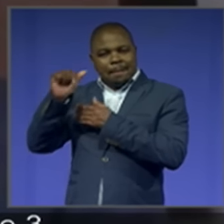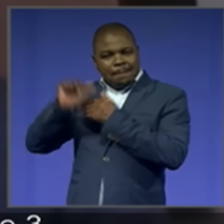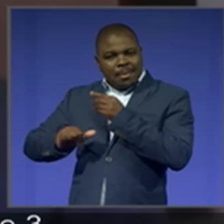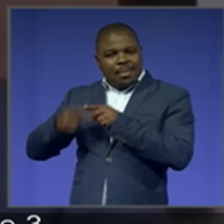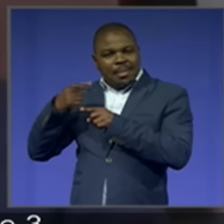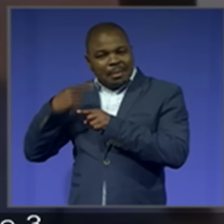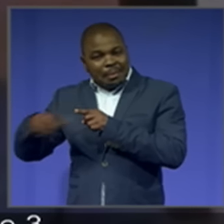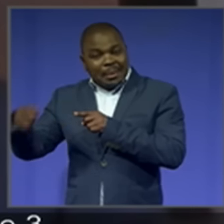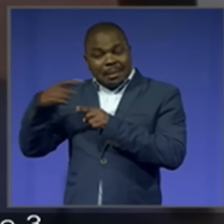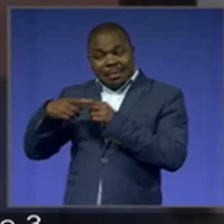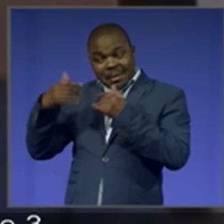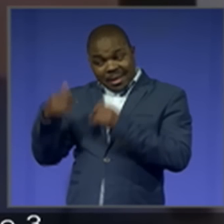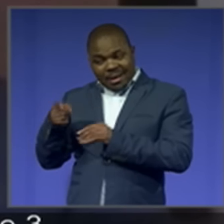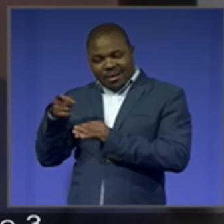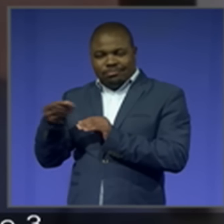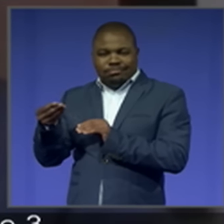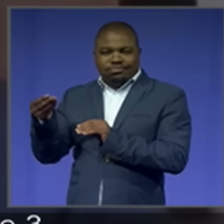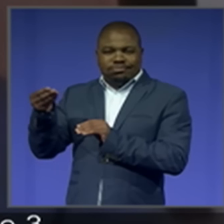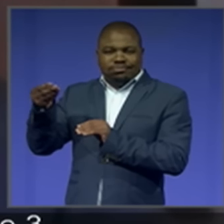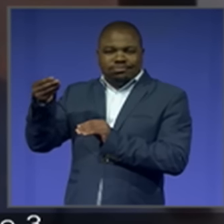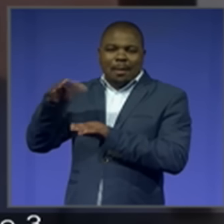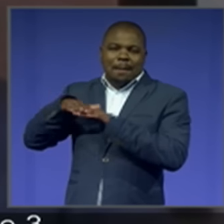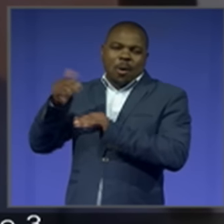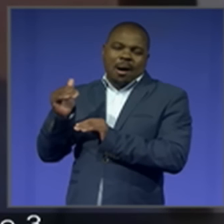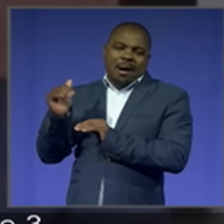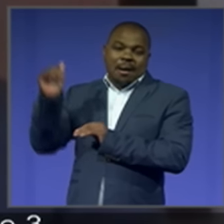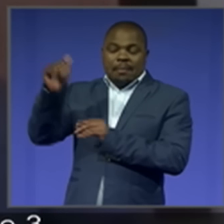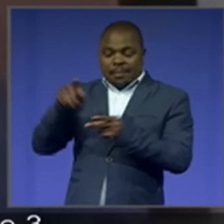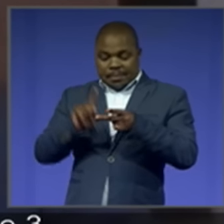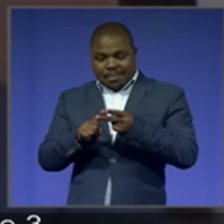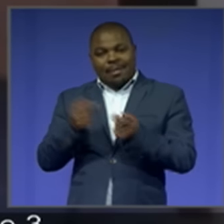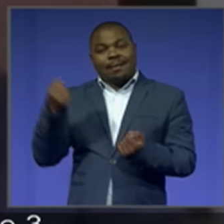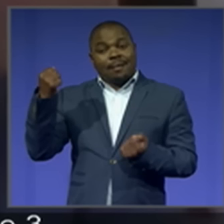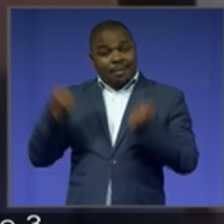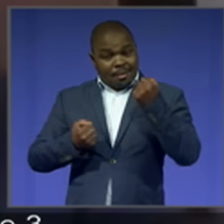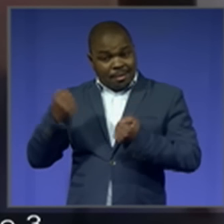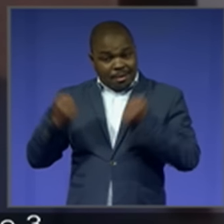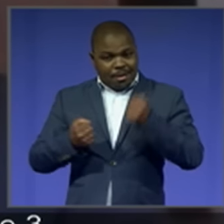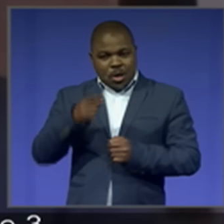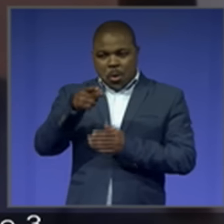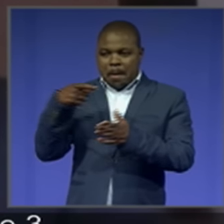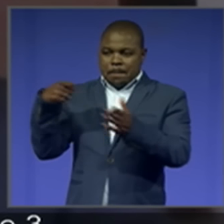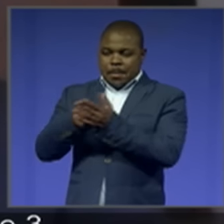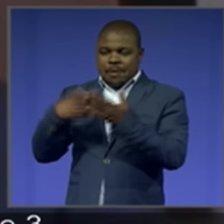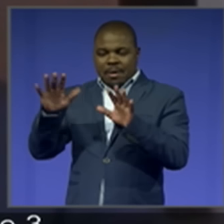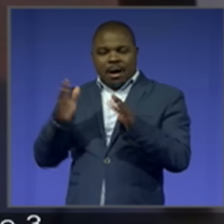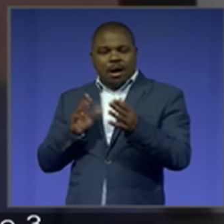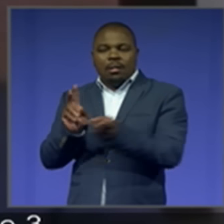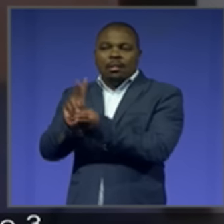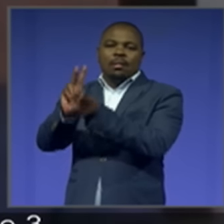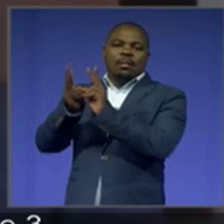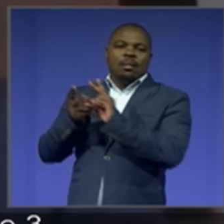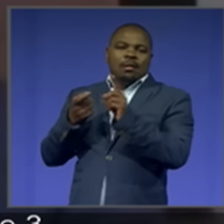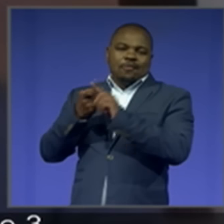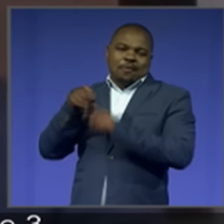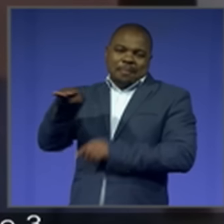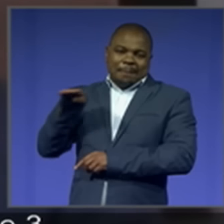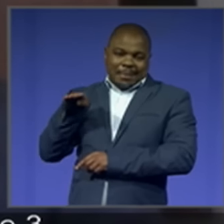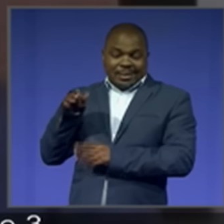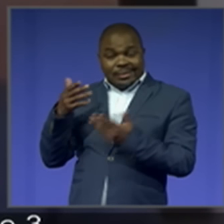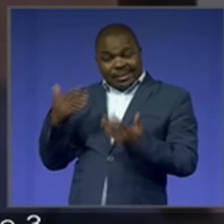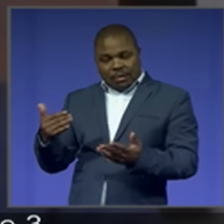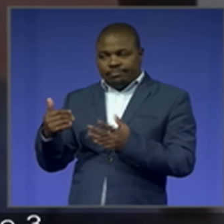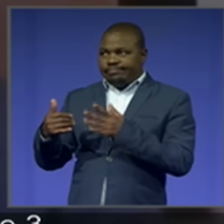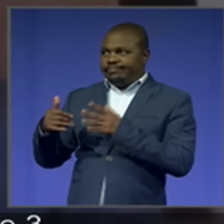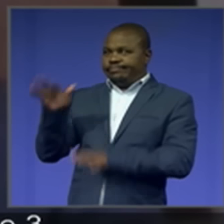kgwedi, o tla fumana hore jwale di a nyoloha. O na le koloi le yona o rekile ka sekoloto mane bankeng,